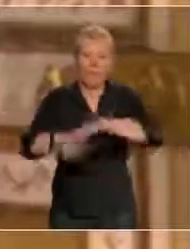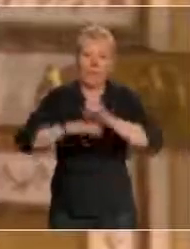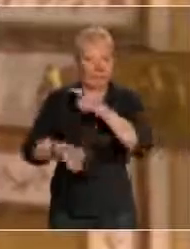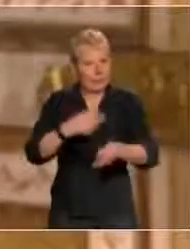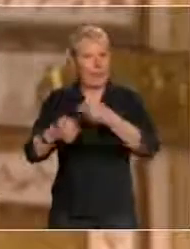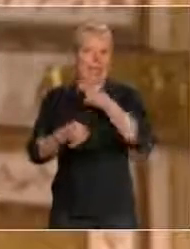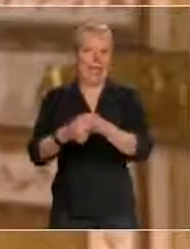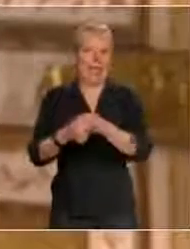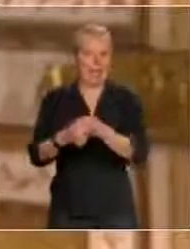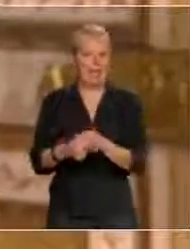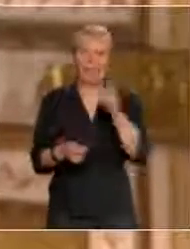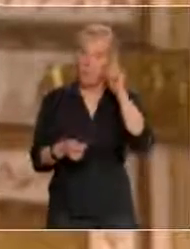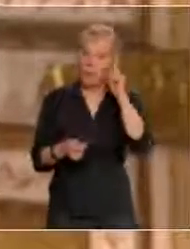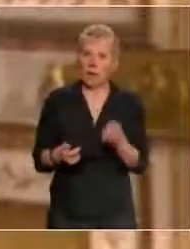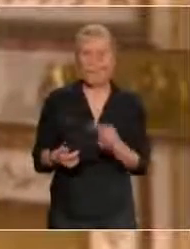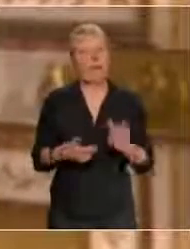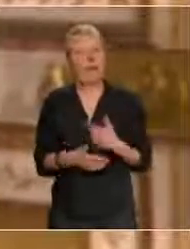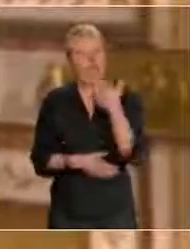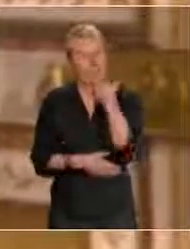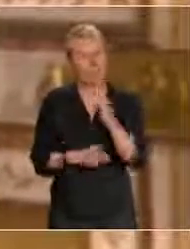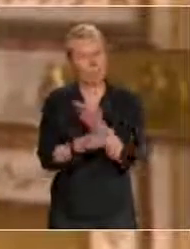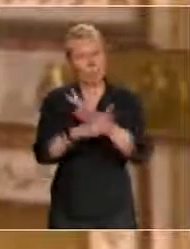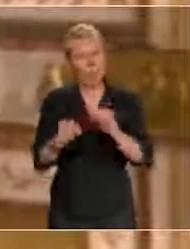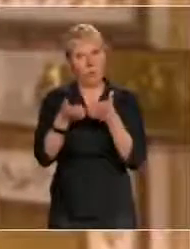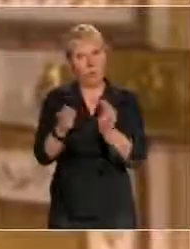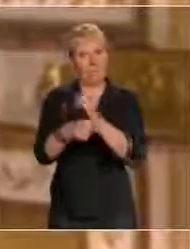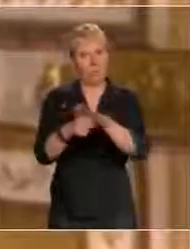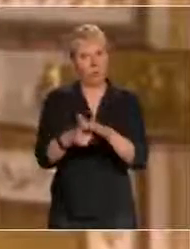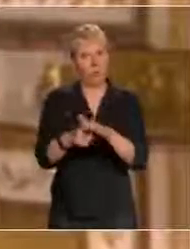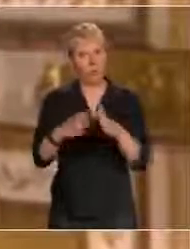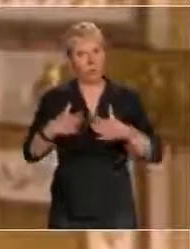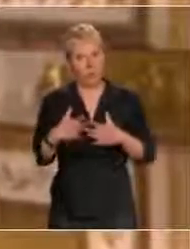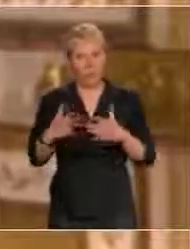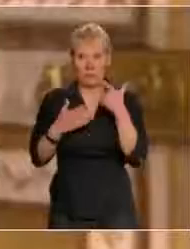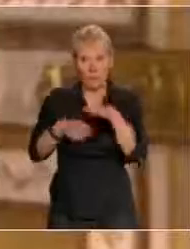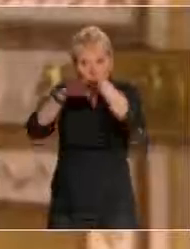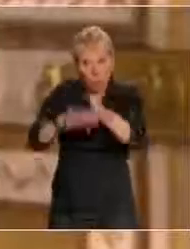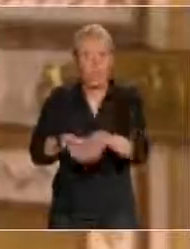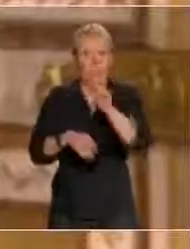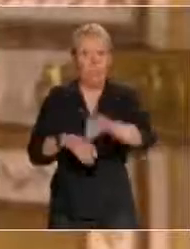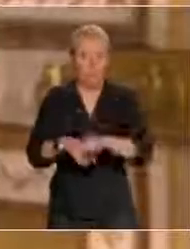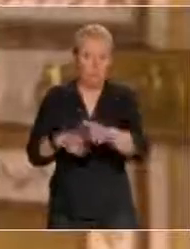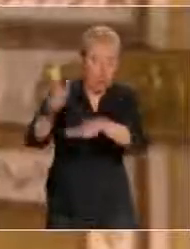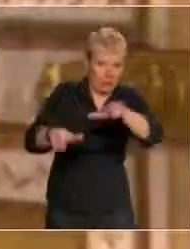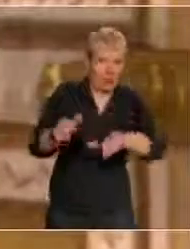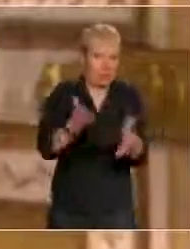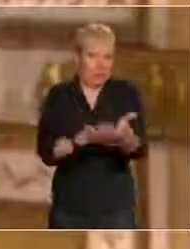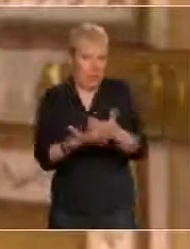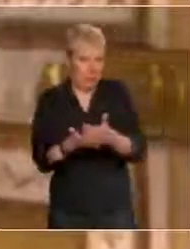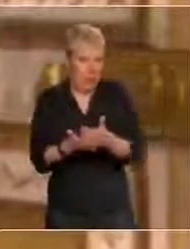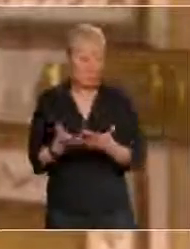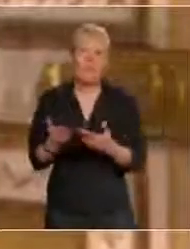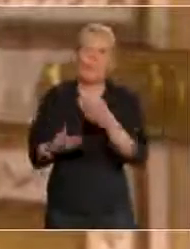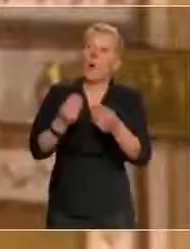that won't be possible, then they will have to adapt their organization from tomorrow in order to be able to respect these barrier gestures against